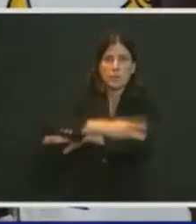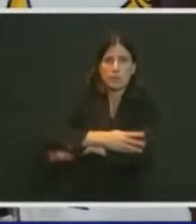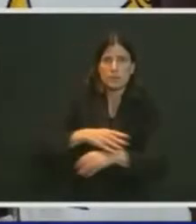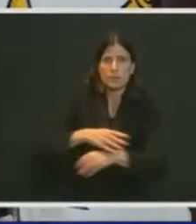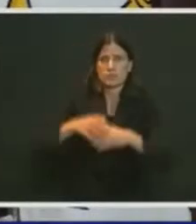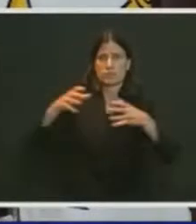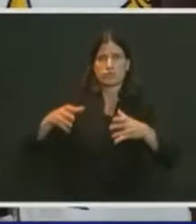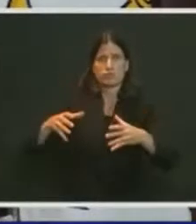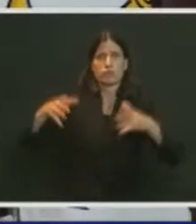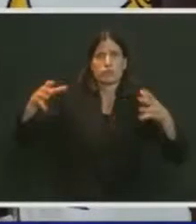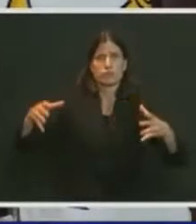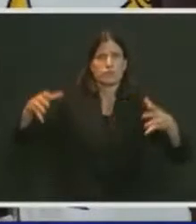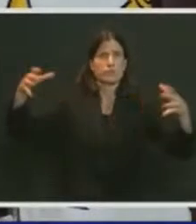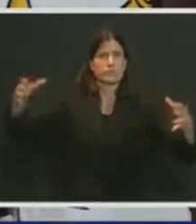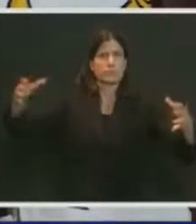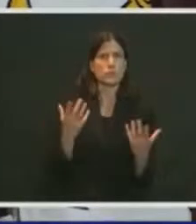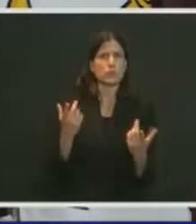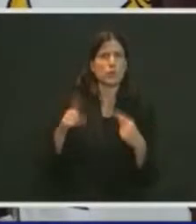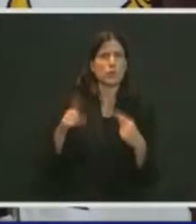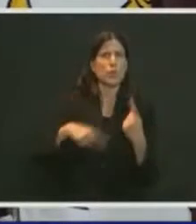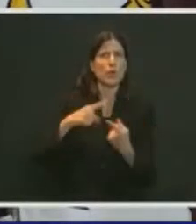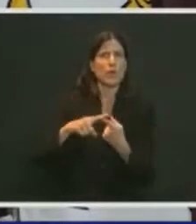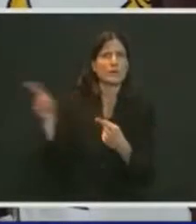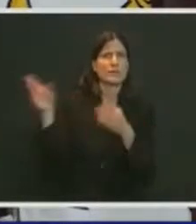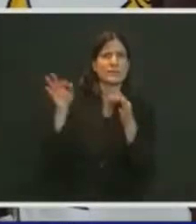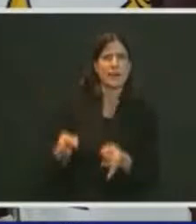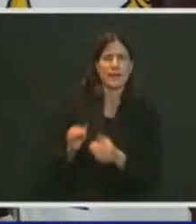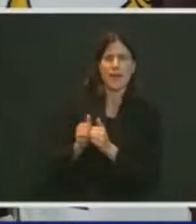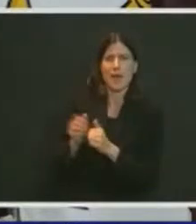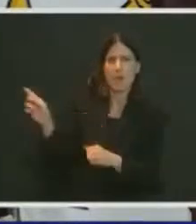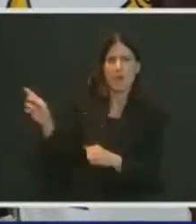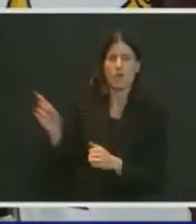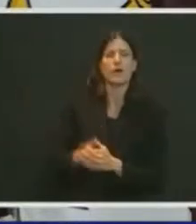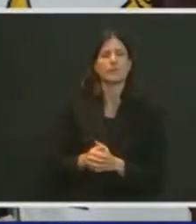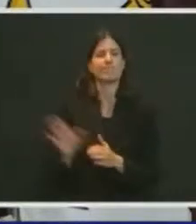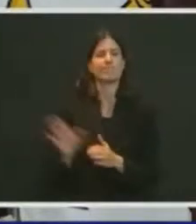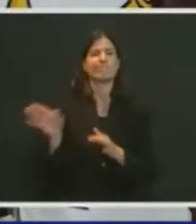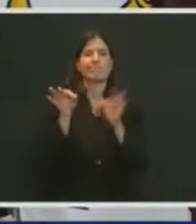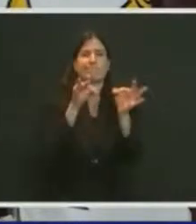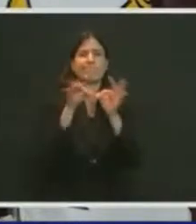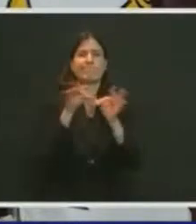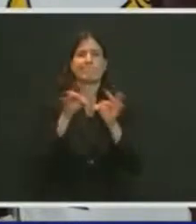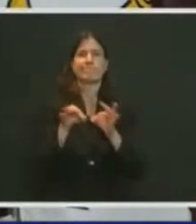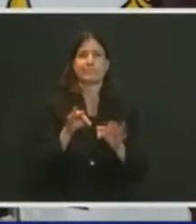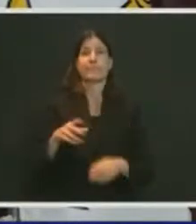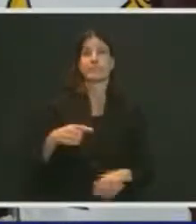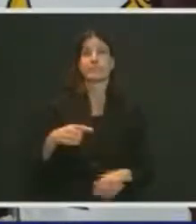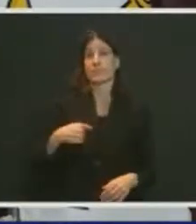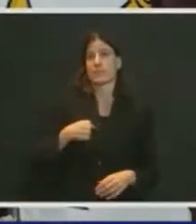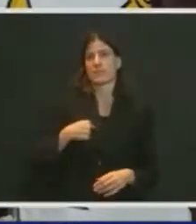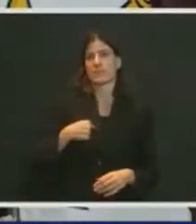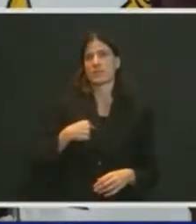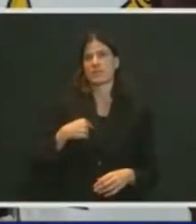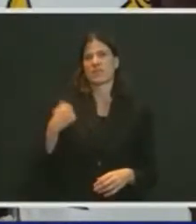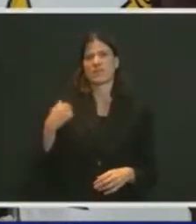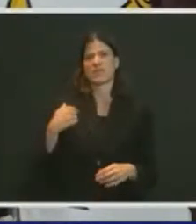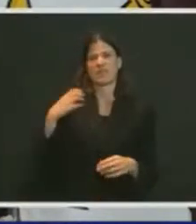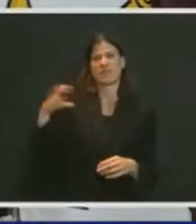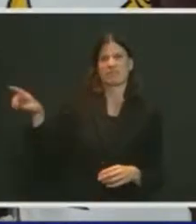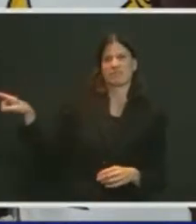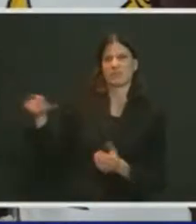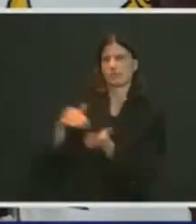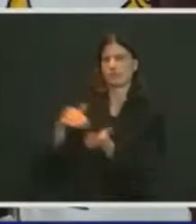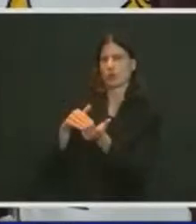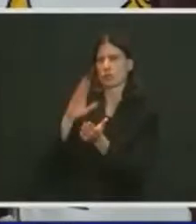or stop another phase from advancing? I'll answer that, but I want Nicole to answer that, because what we say is consistently. So we look